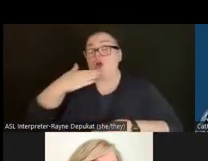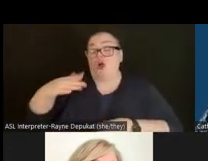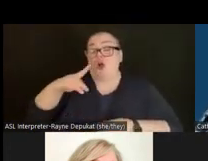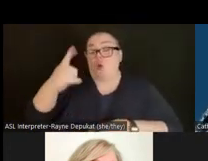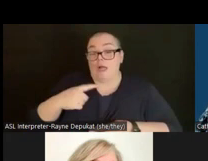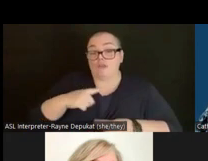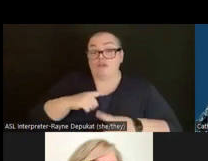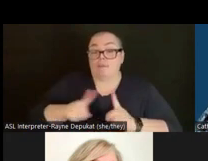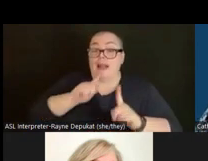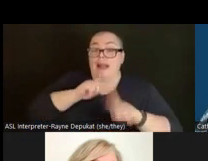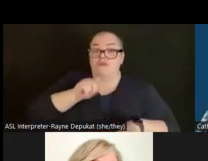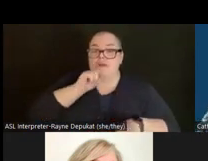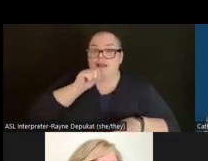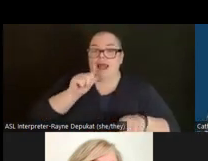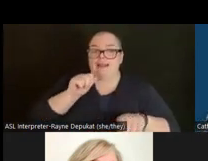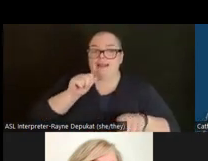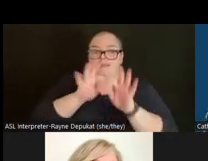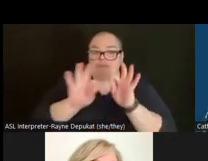answer.